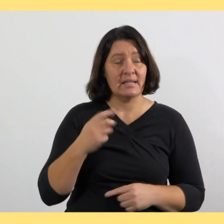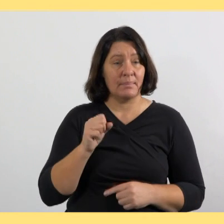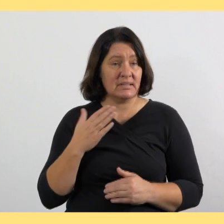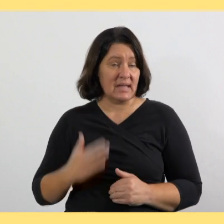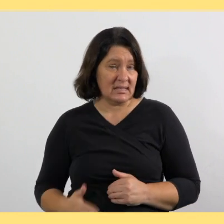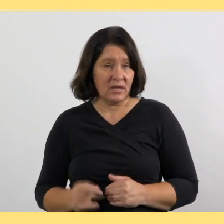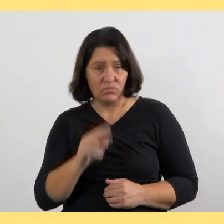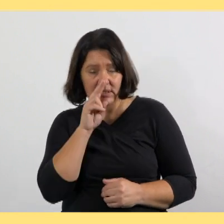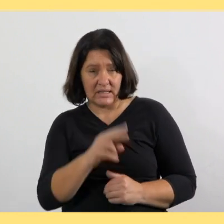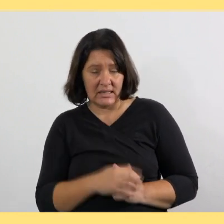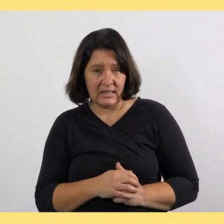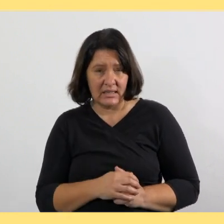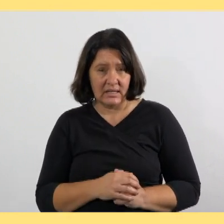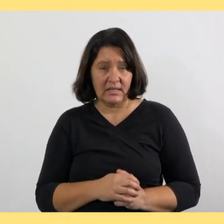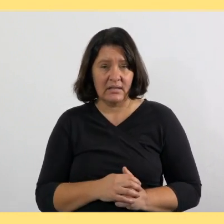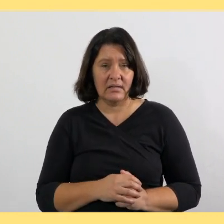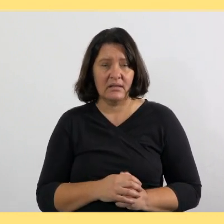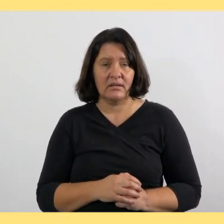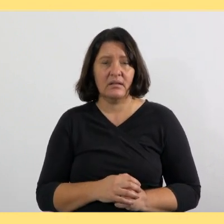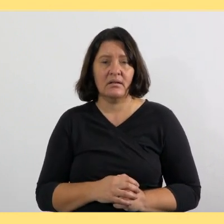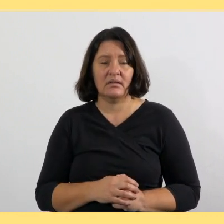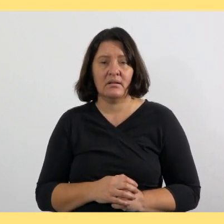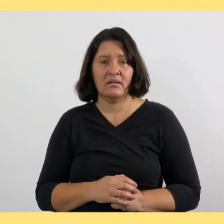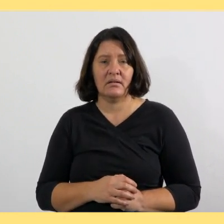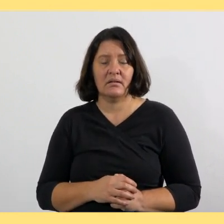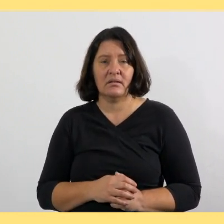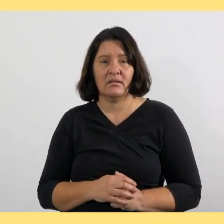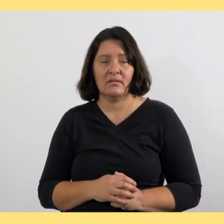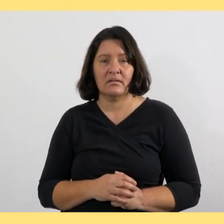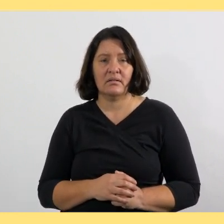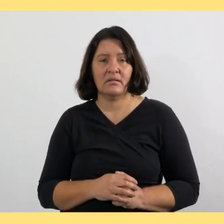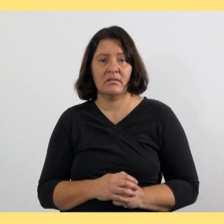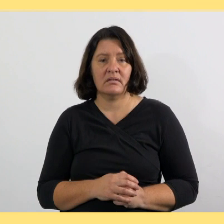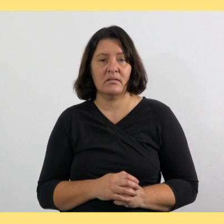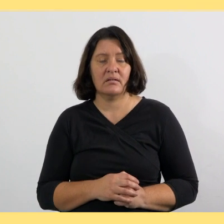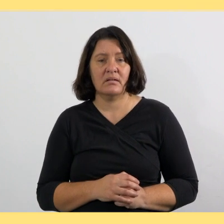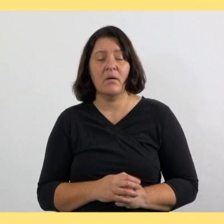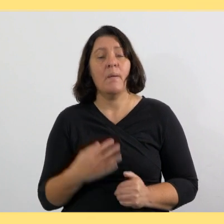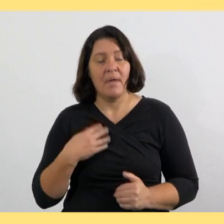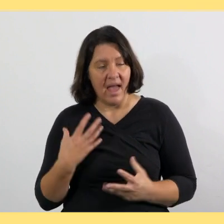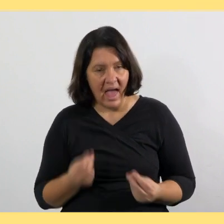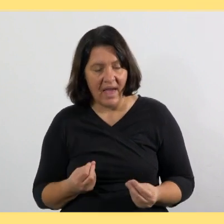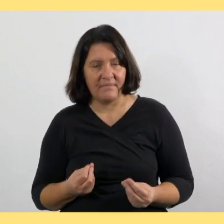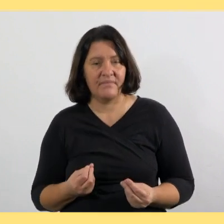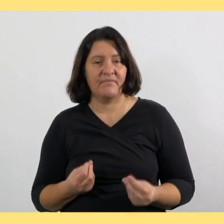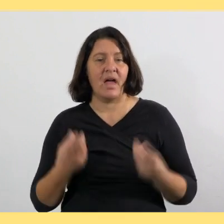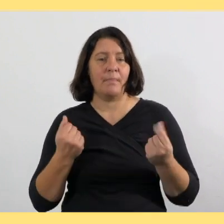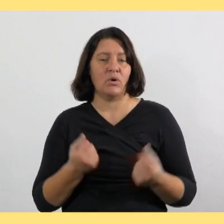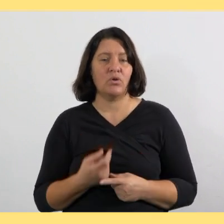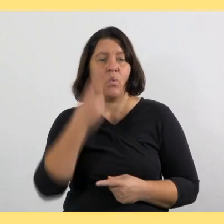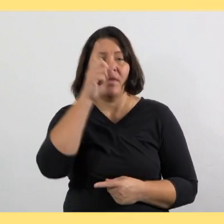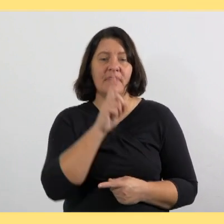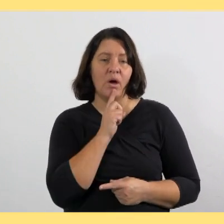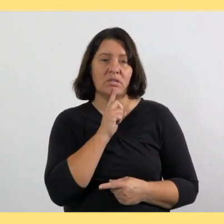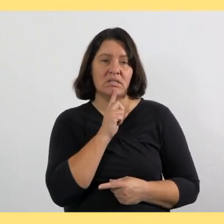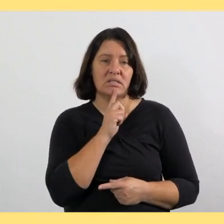to the debit side, you see I have my debtors control rather. On the debit side of the debtors control, I have amounts, which